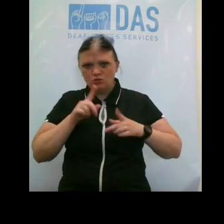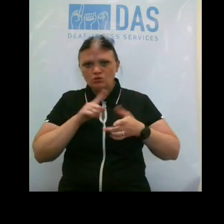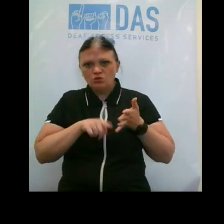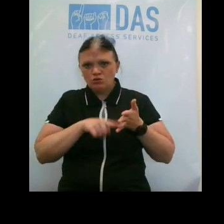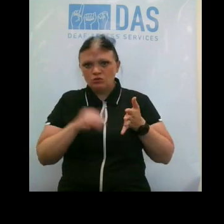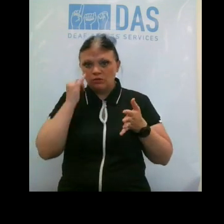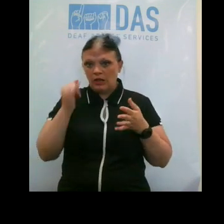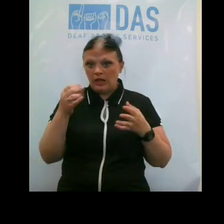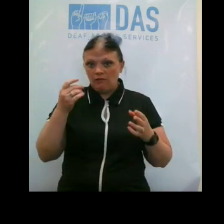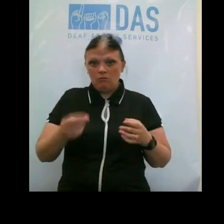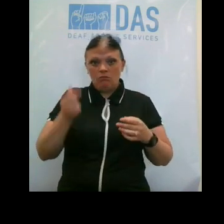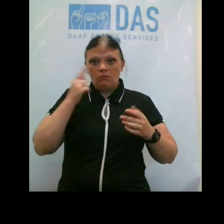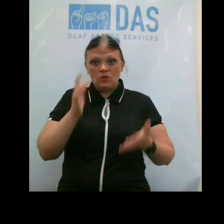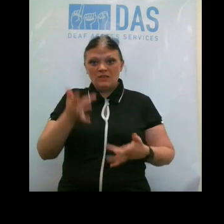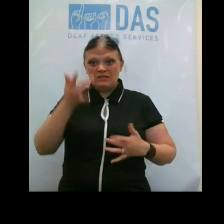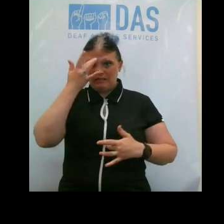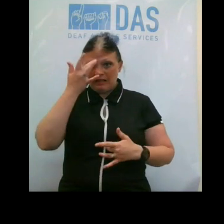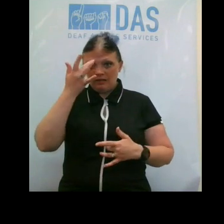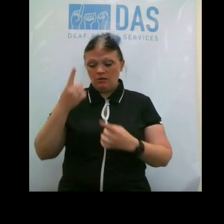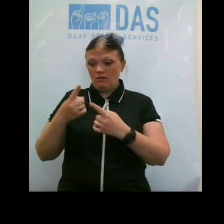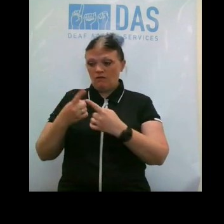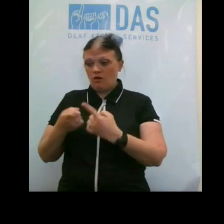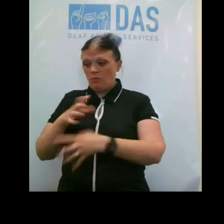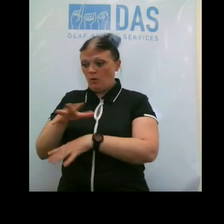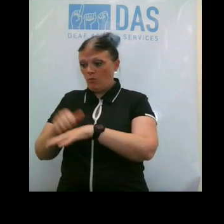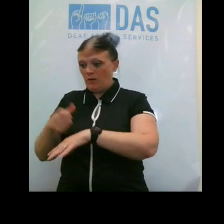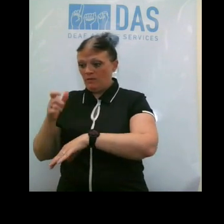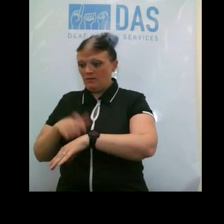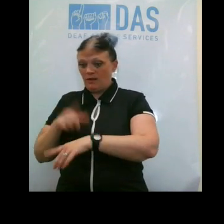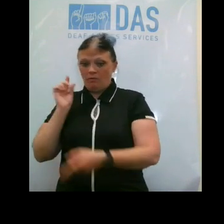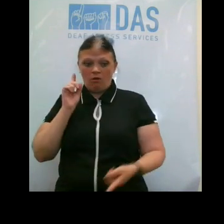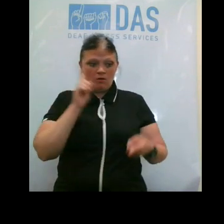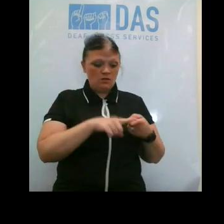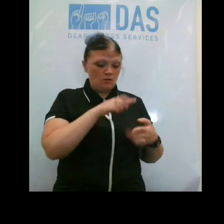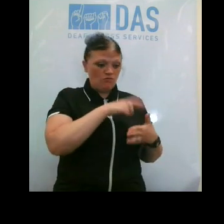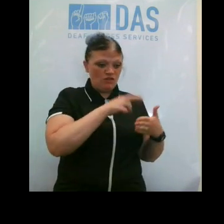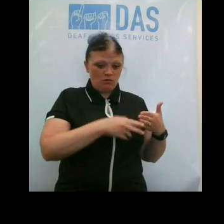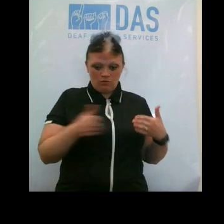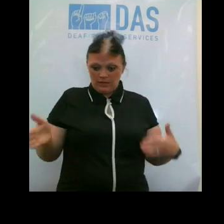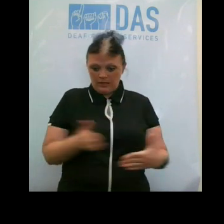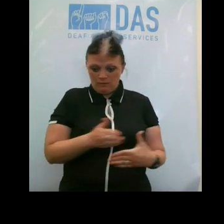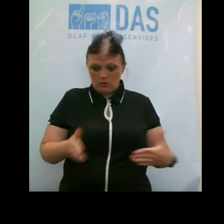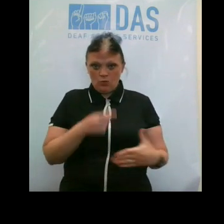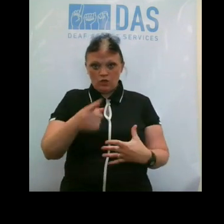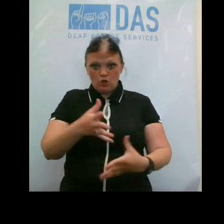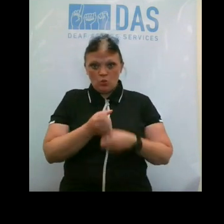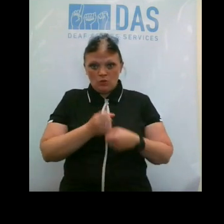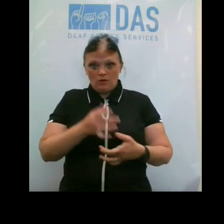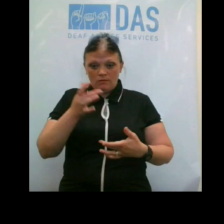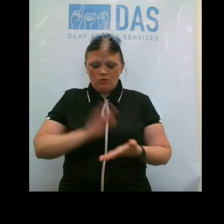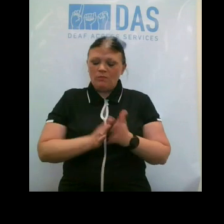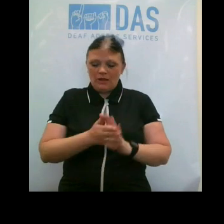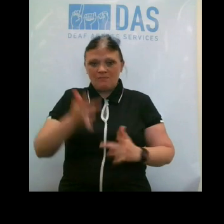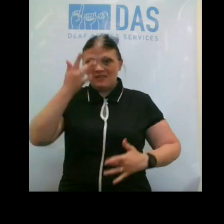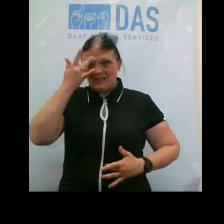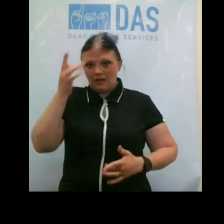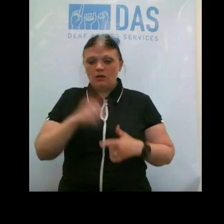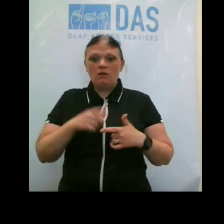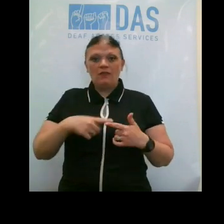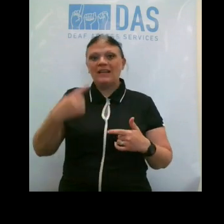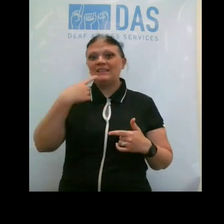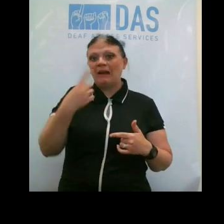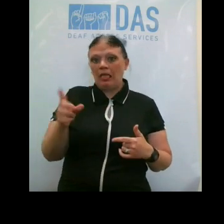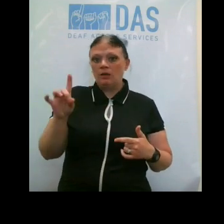sick, from the period in which you made the appointment through when you get your results, you should notify your doctor. If you don't have a doctor, notify the